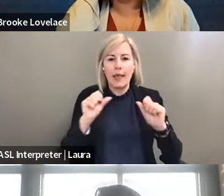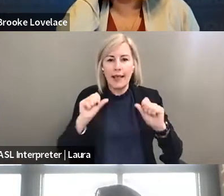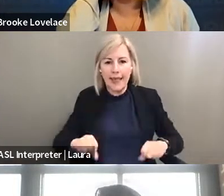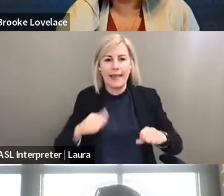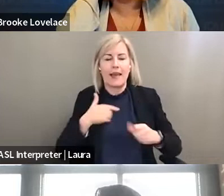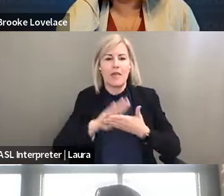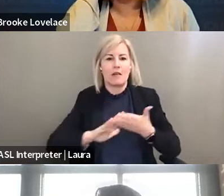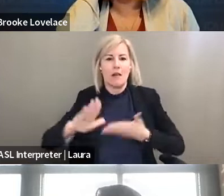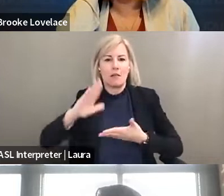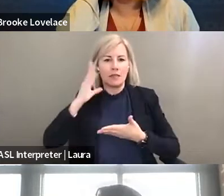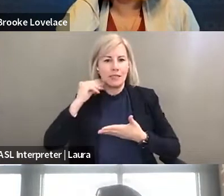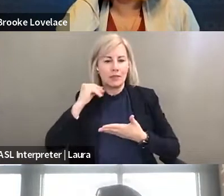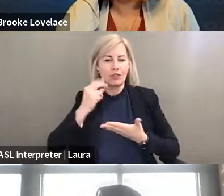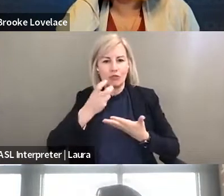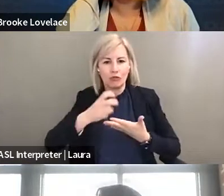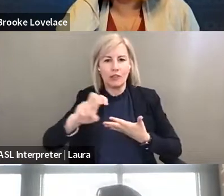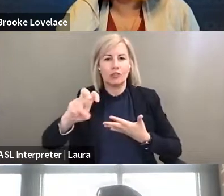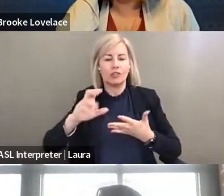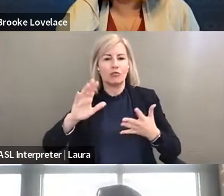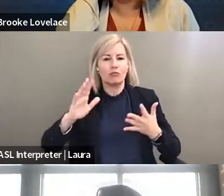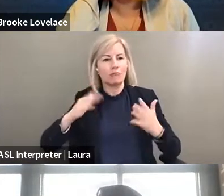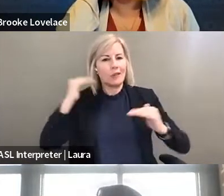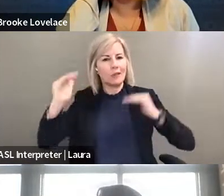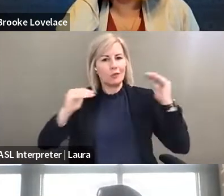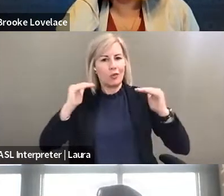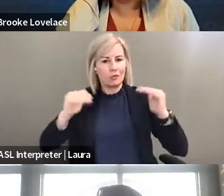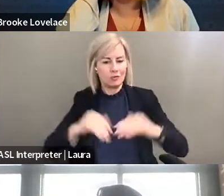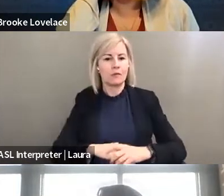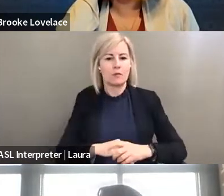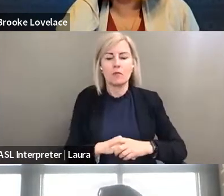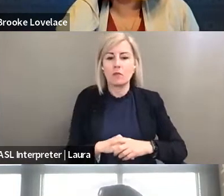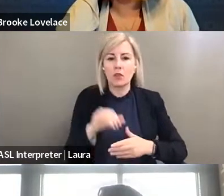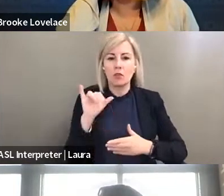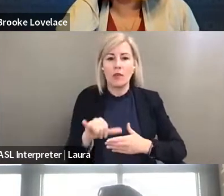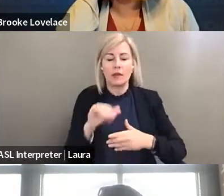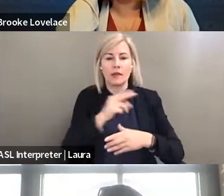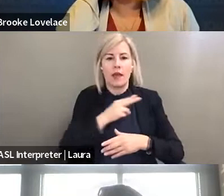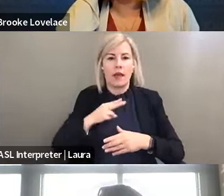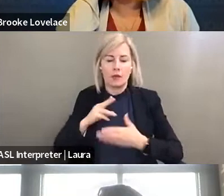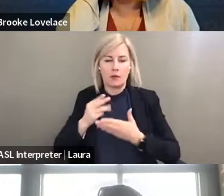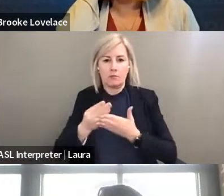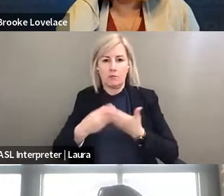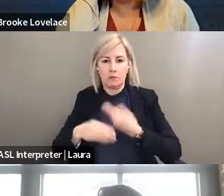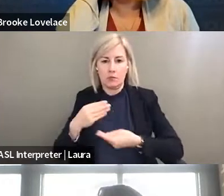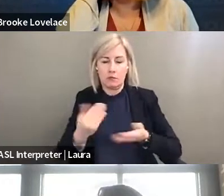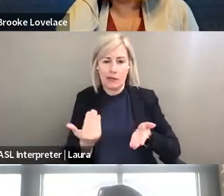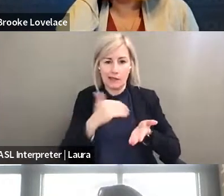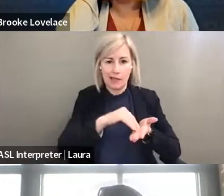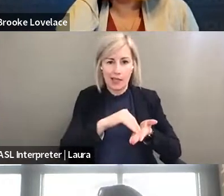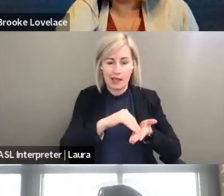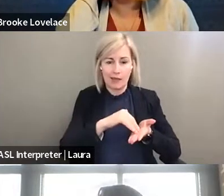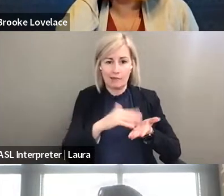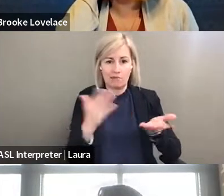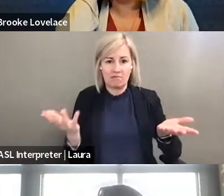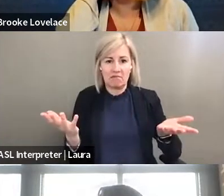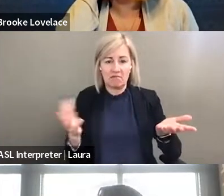college experience and transition into adulthood. So that is in the House budget. But again, we don't know where the